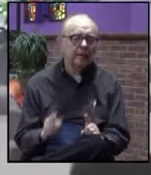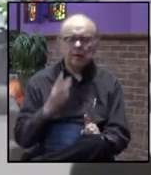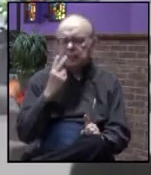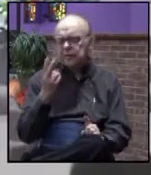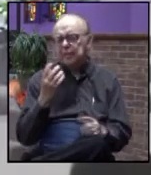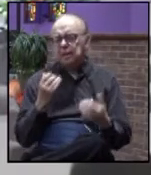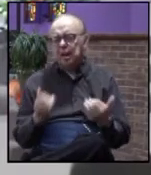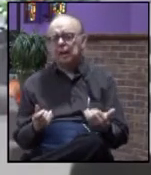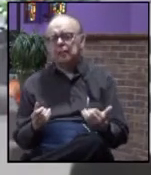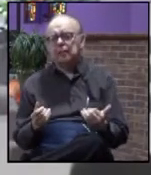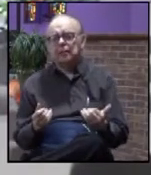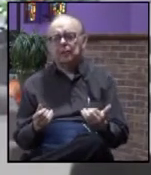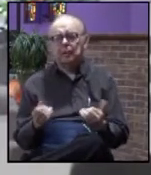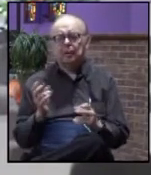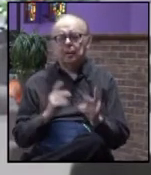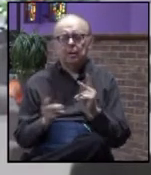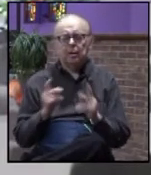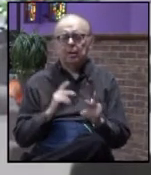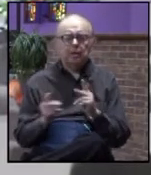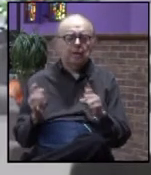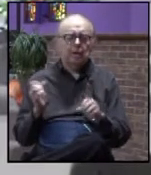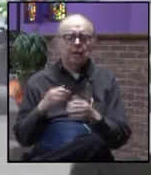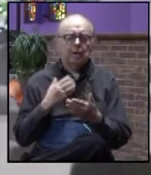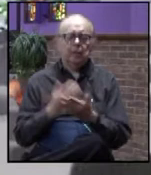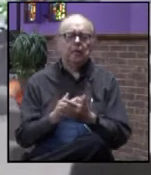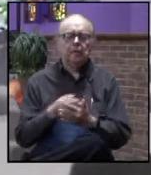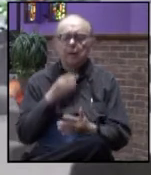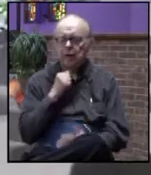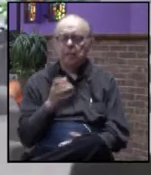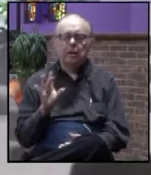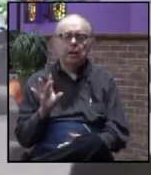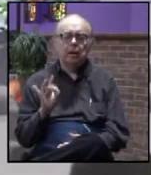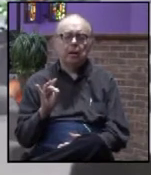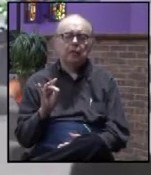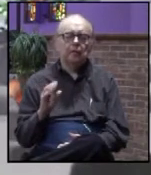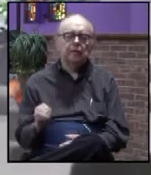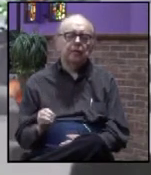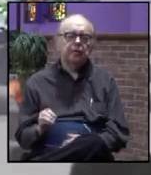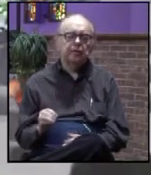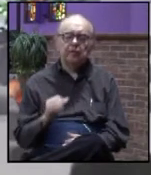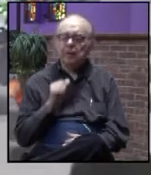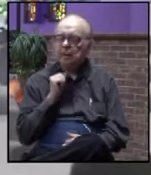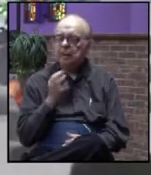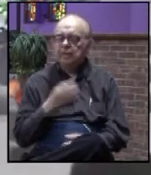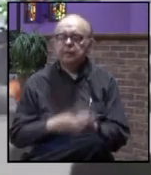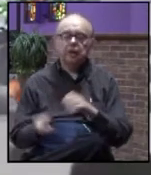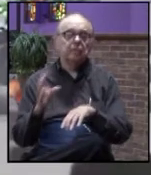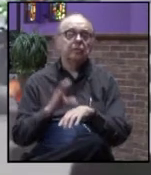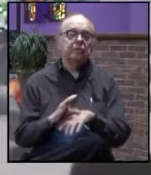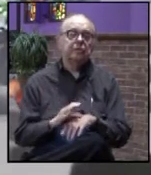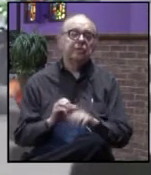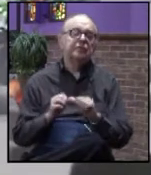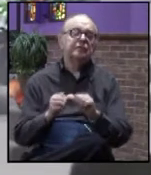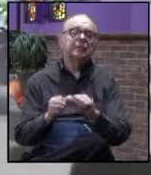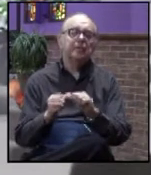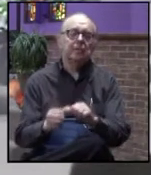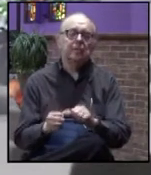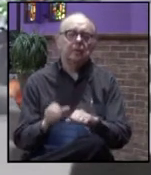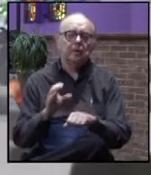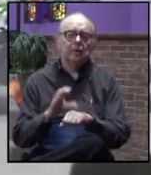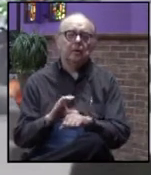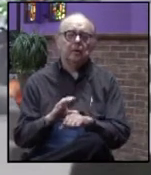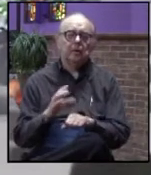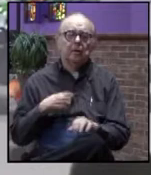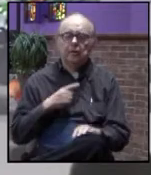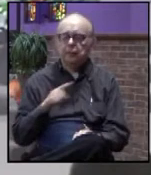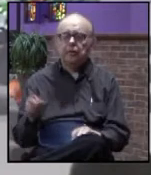now is that when people hit their 40s, instead of coming to church, they just keep going. And part of it is because the church has, to